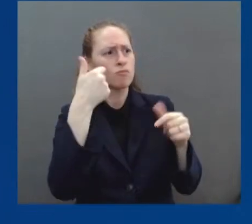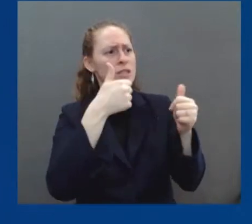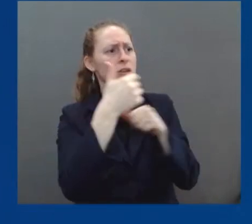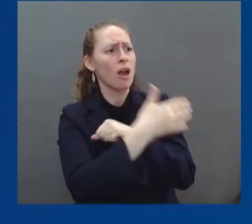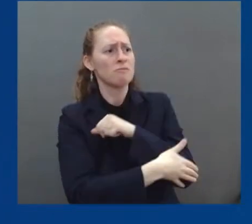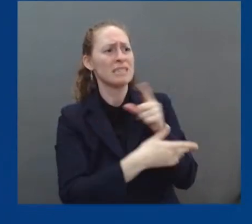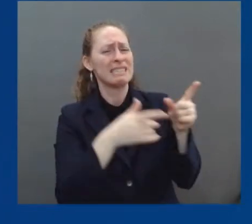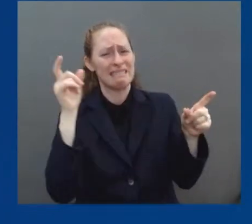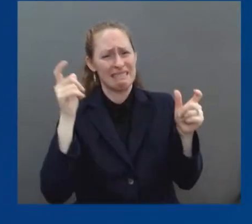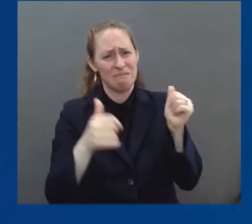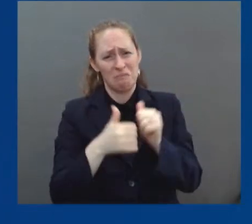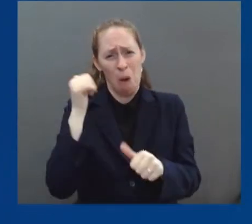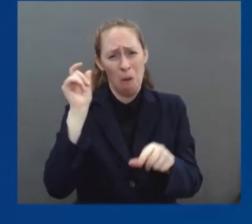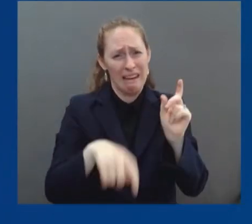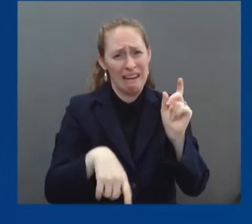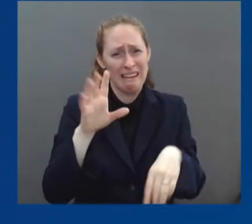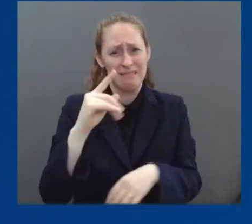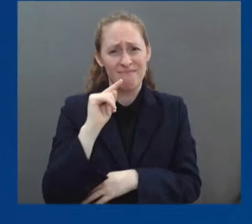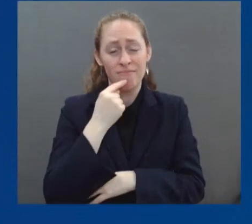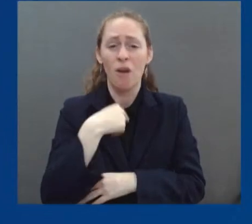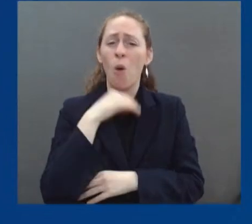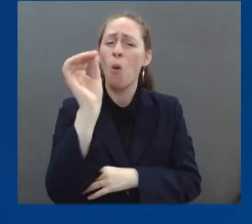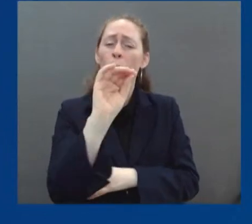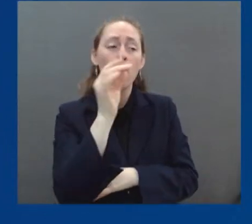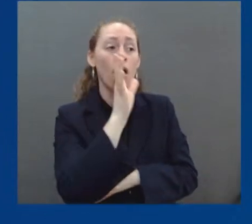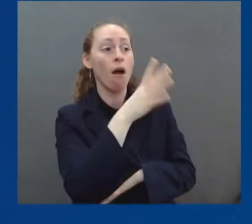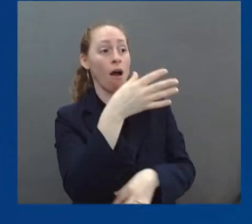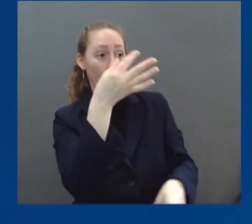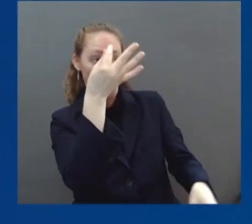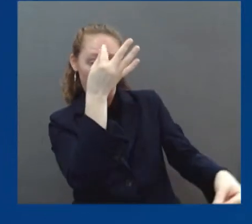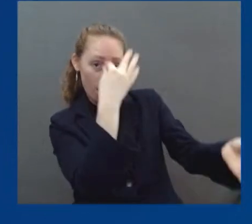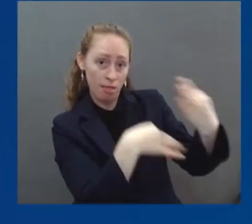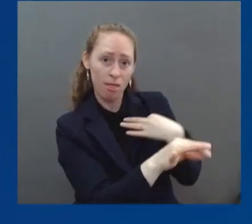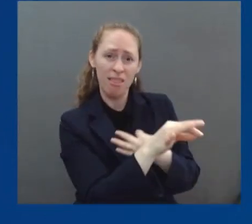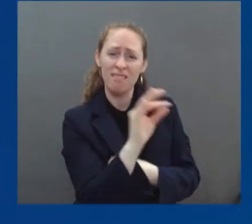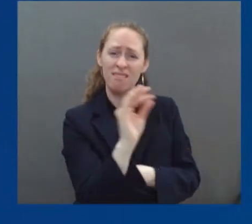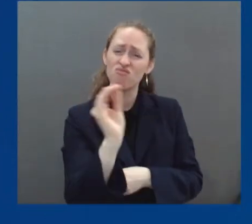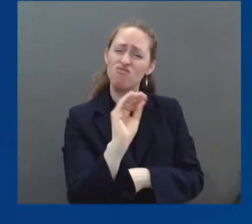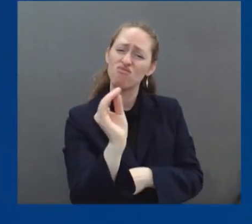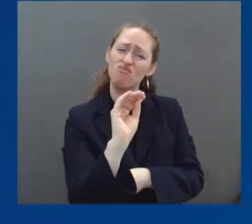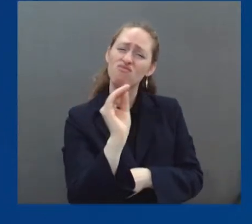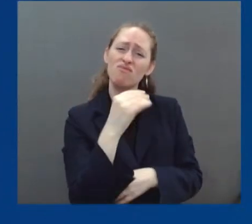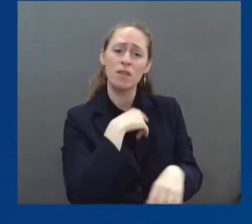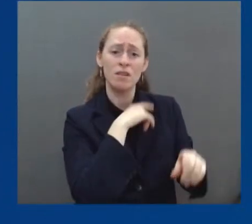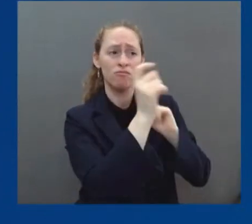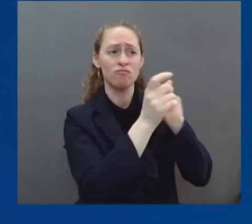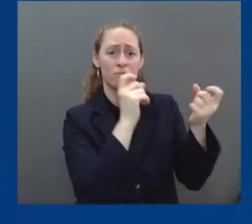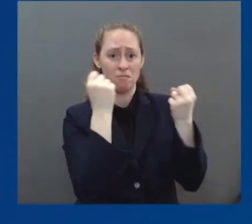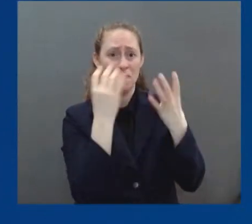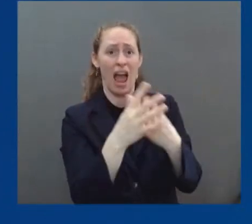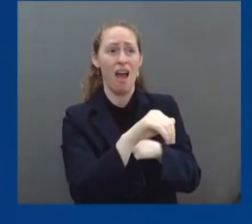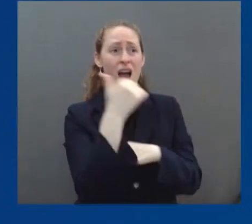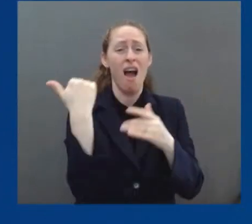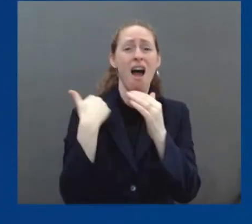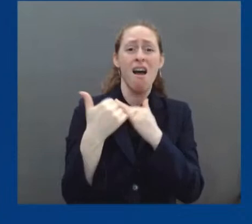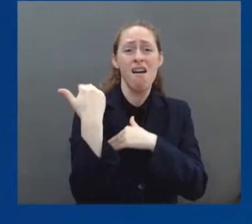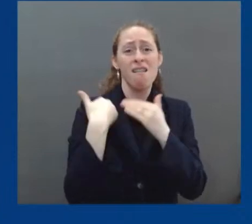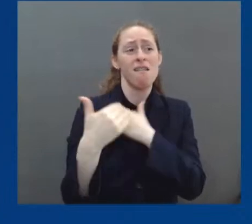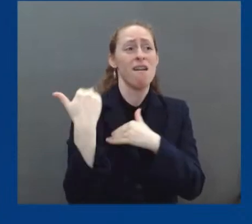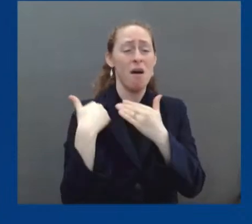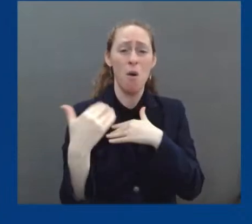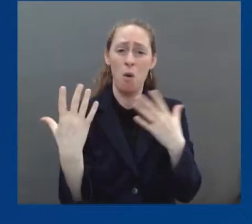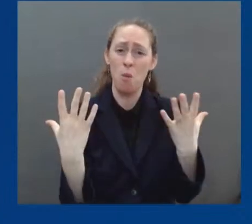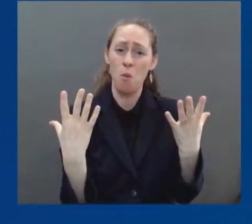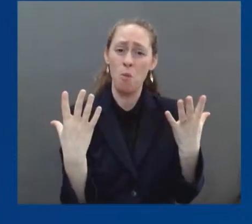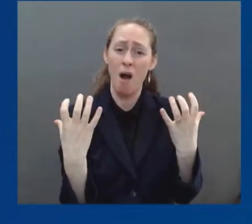These countries around the world are eager to get these doses. In fact, more than 20 low and lower middle income countries have approached the